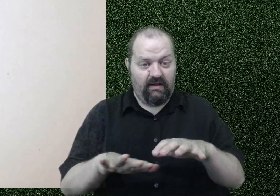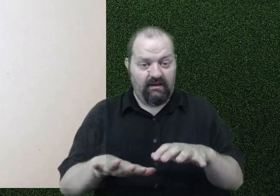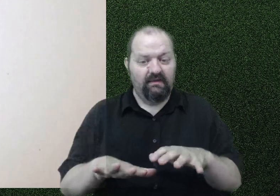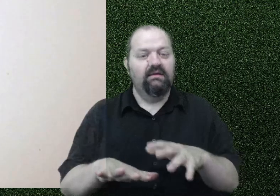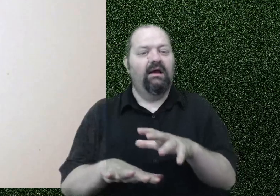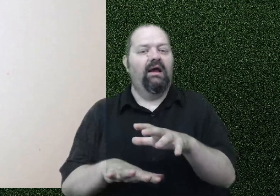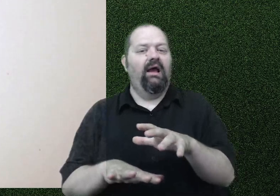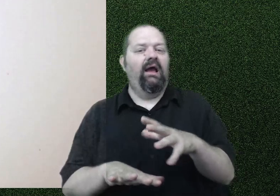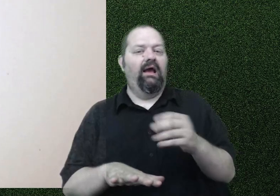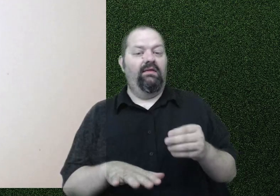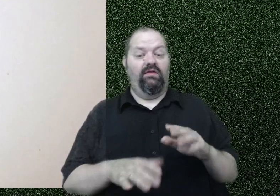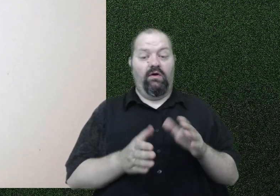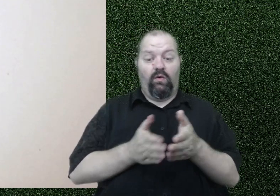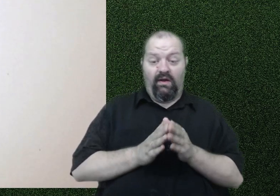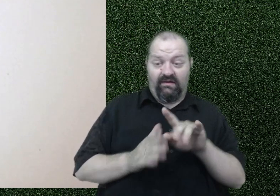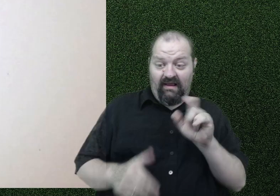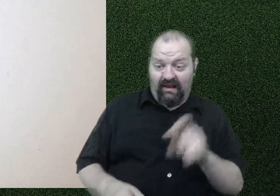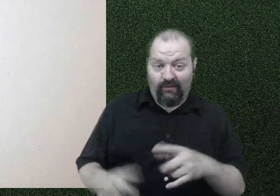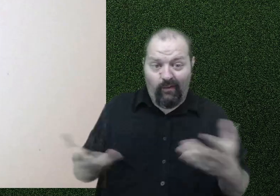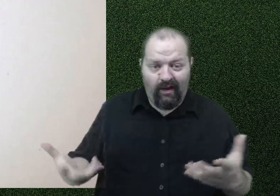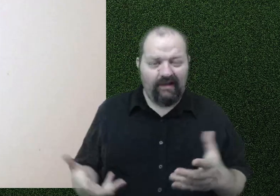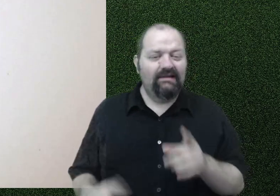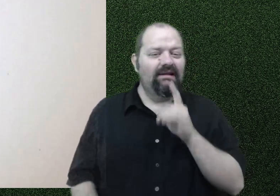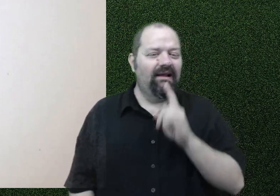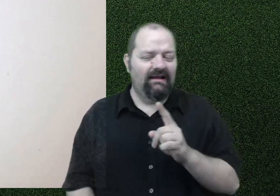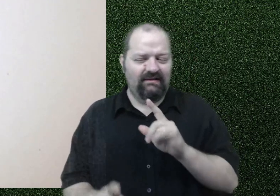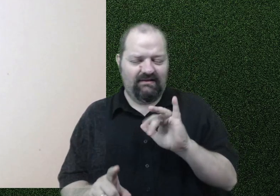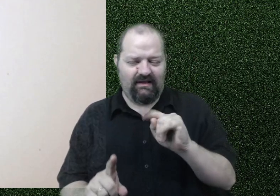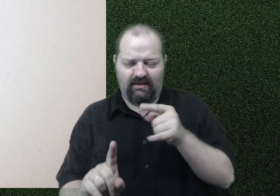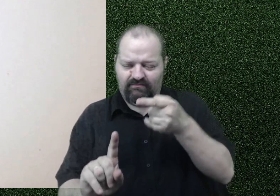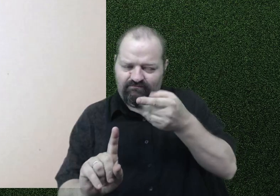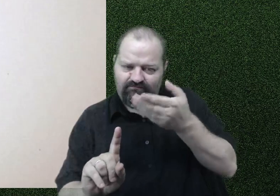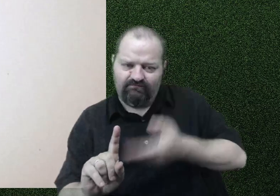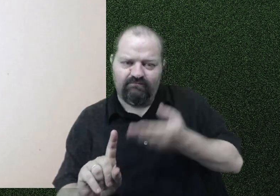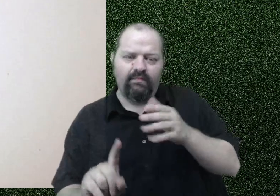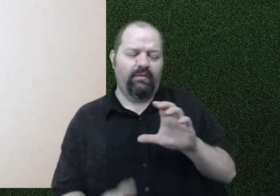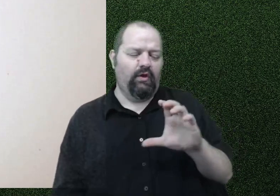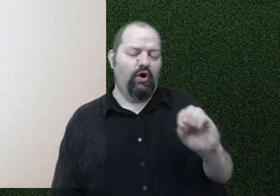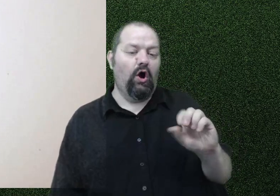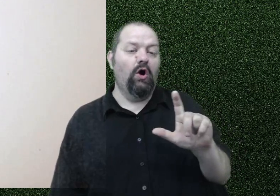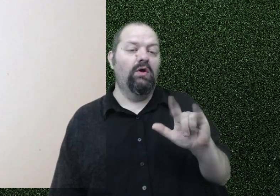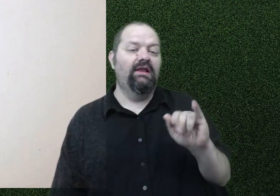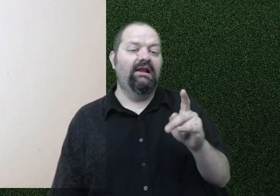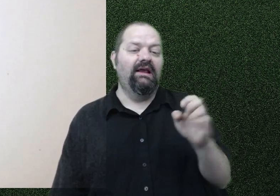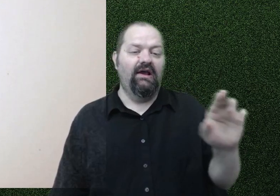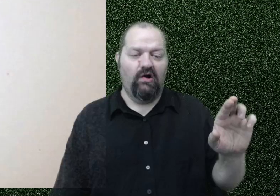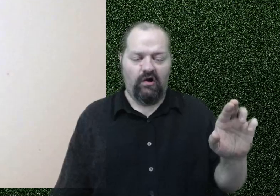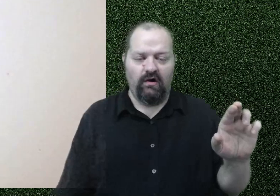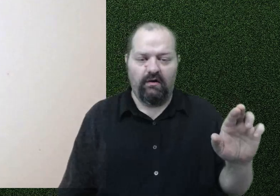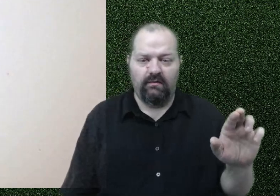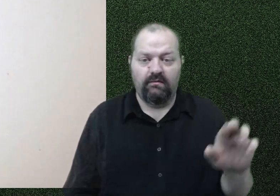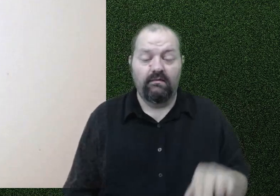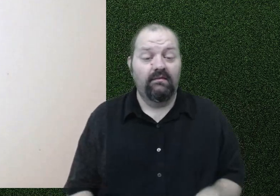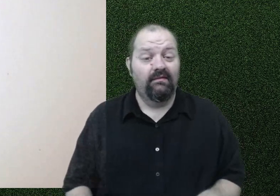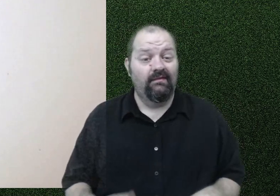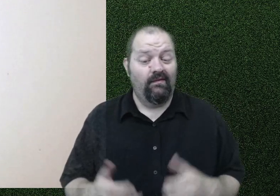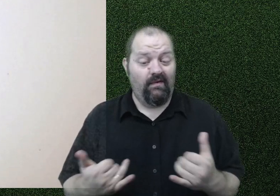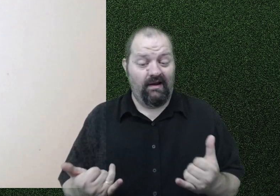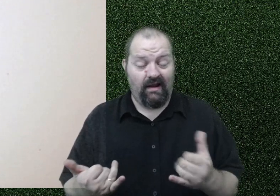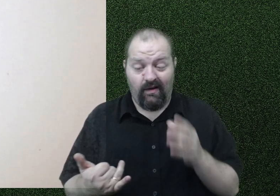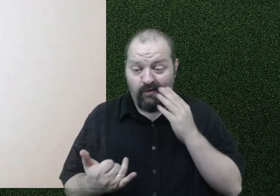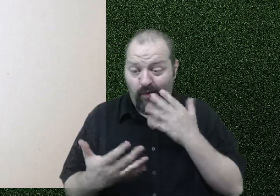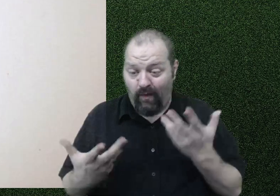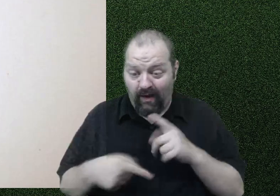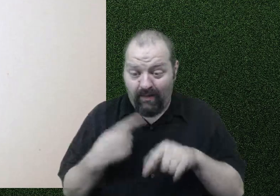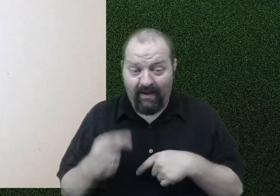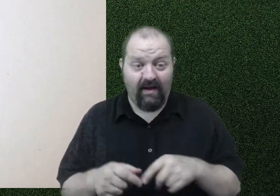collinear. This is part of a series that deals with applications of vectors. At this point, all we know about vectors is how to